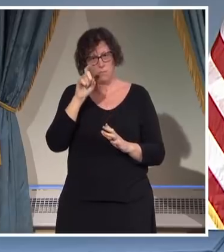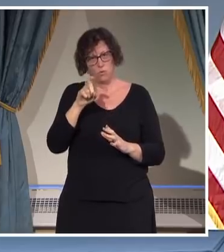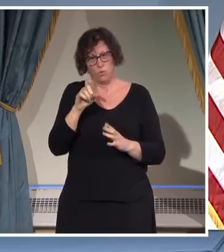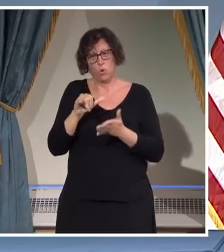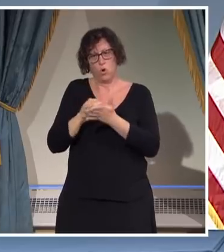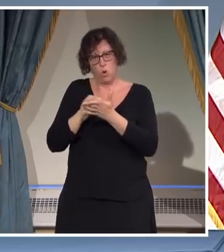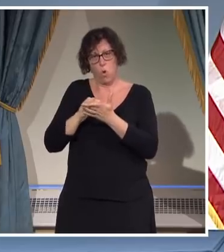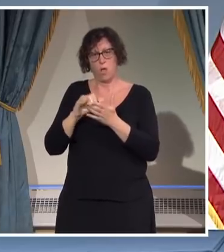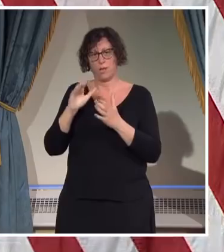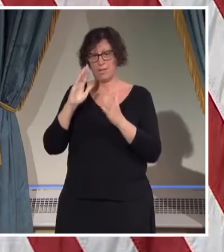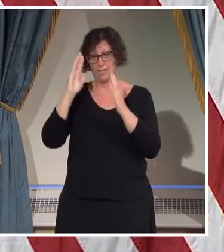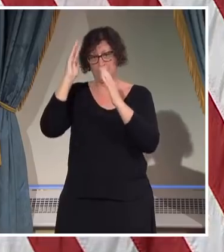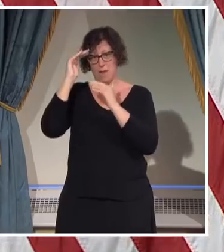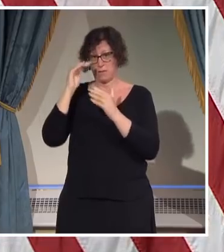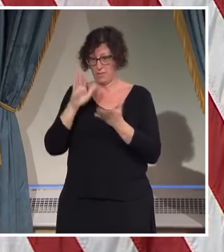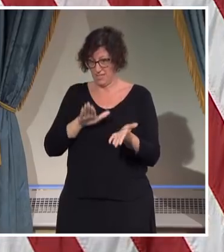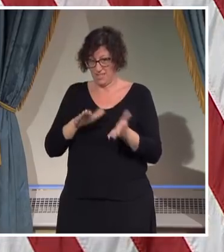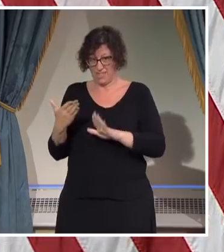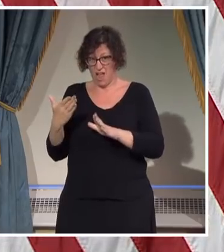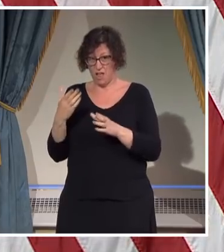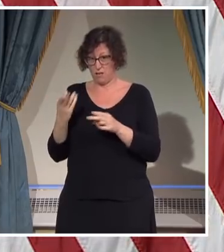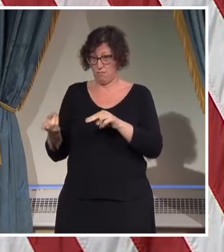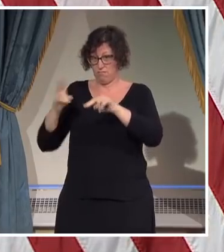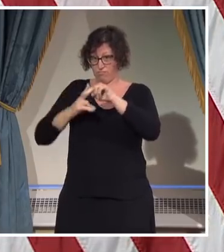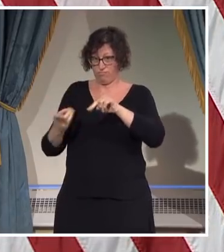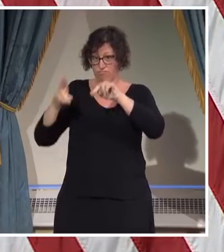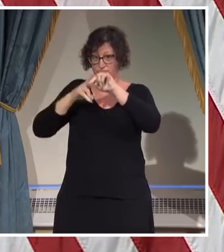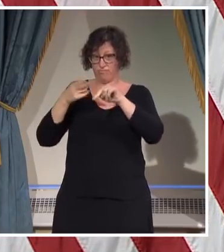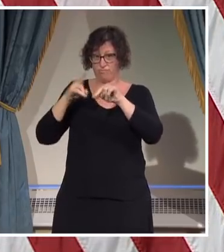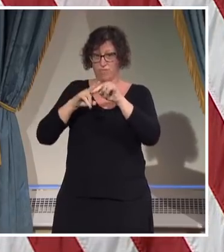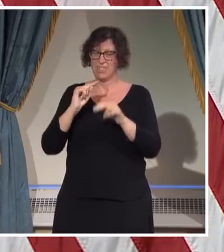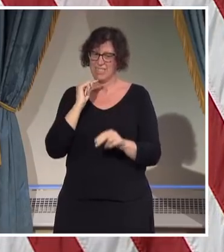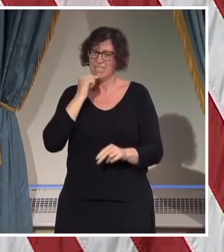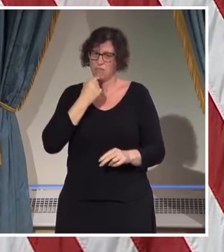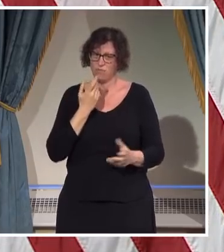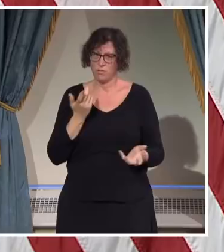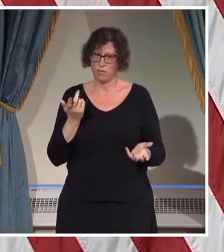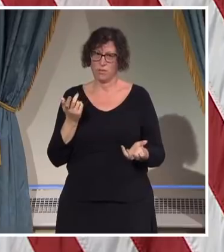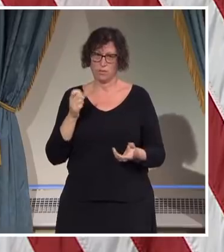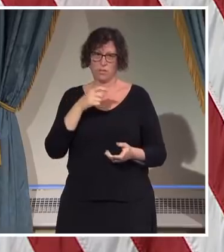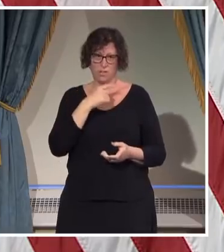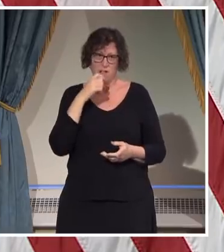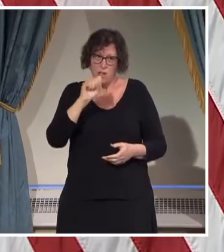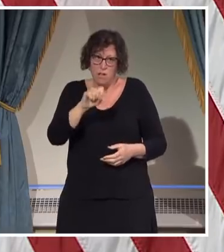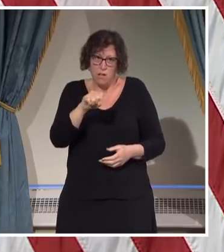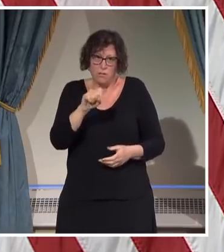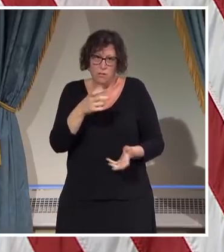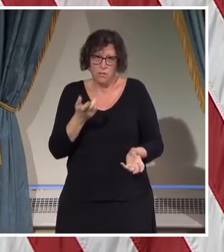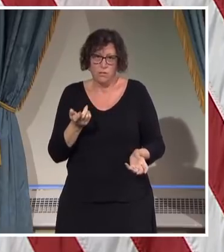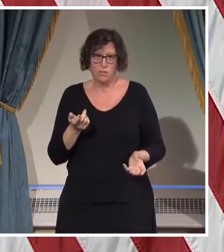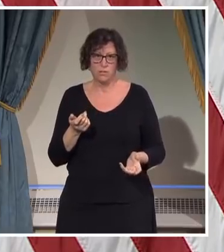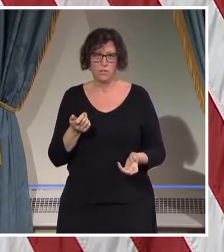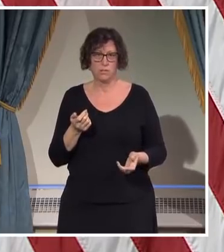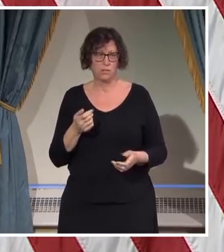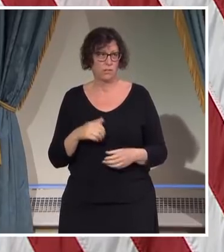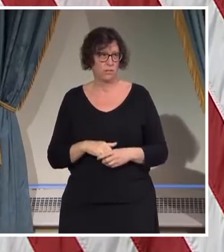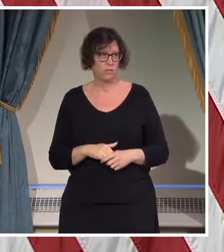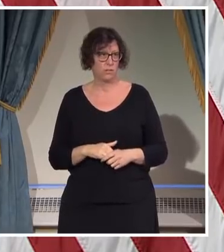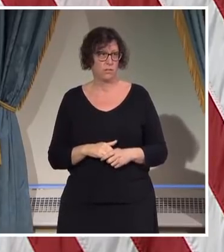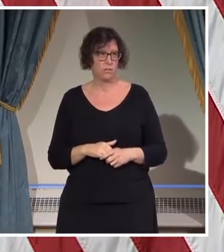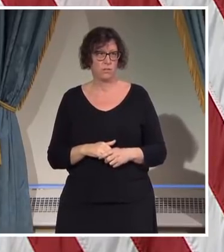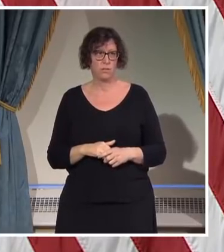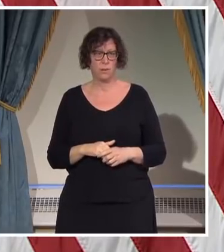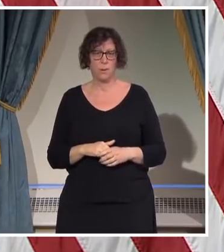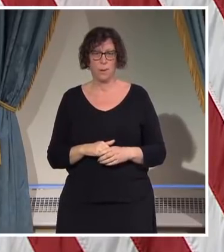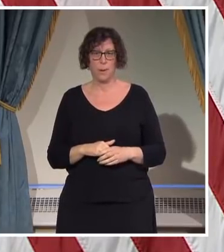far? Yes, of course, Bobby. I mean, there's not, I don't think any of us, I think I can speak for Dr. Katz and Dr. Barbeau, I